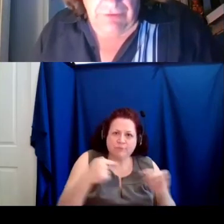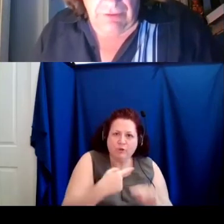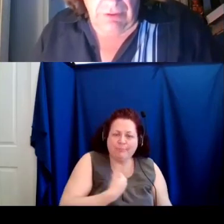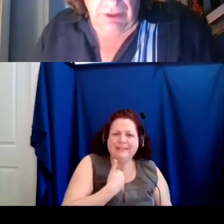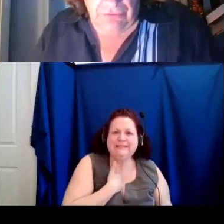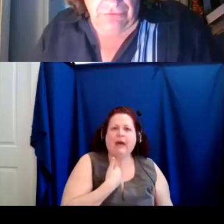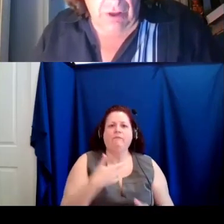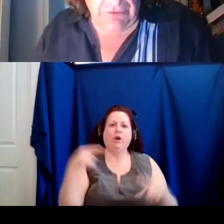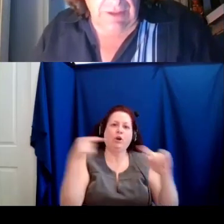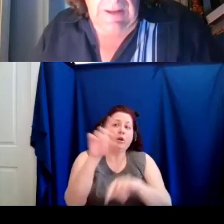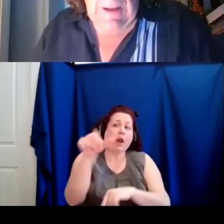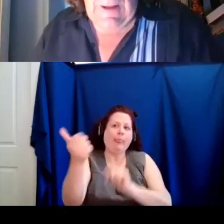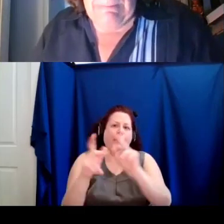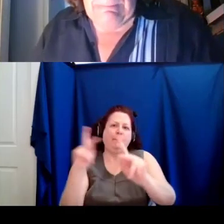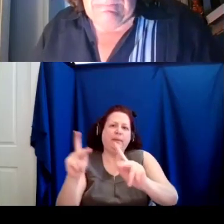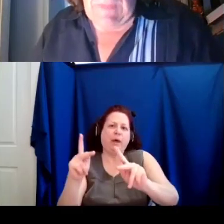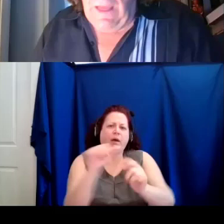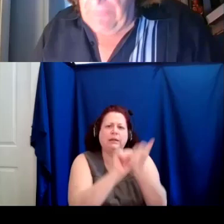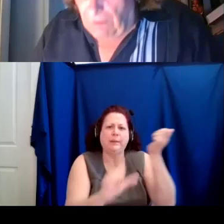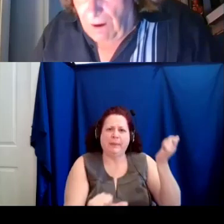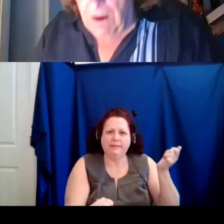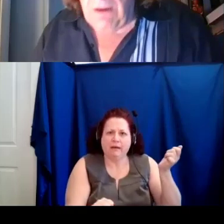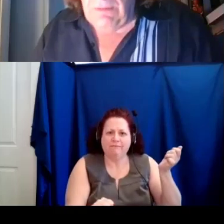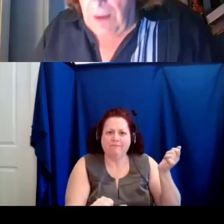serious physical assault?